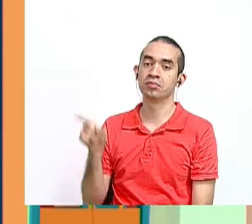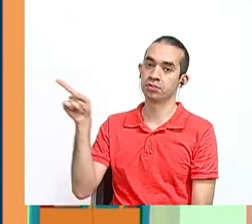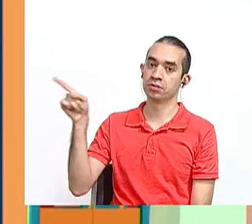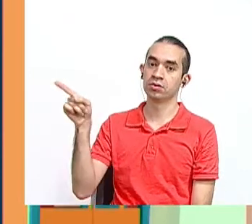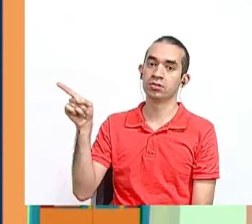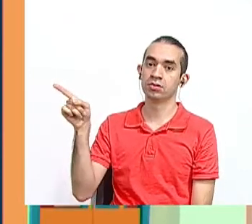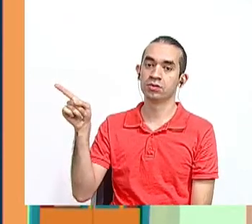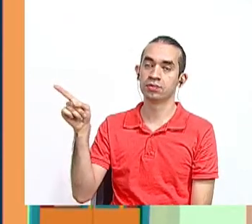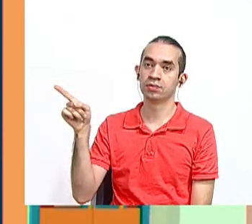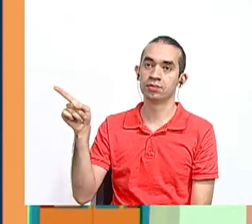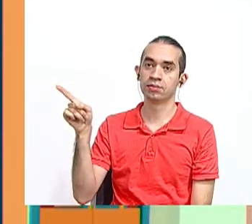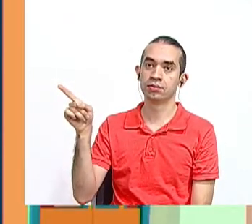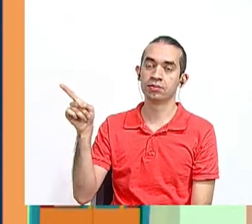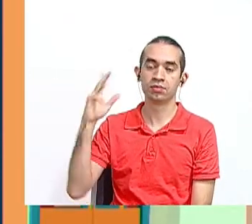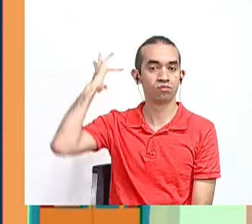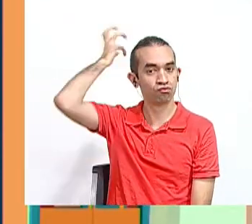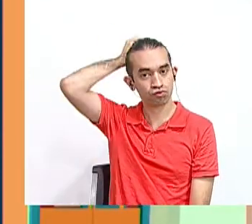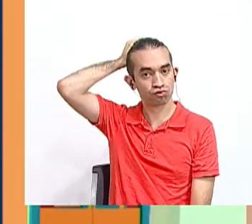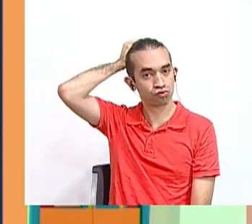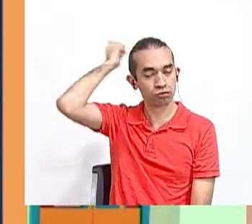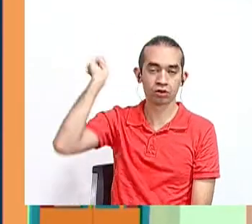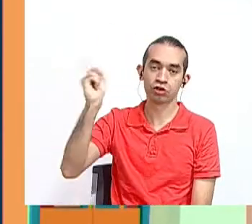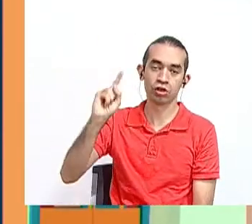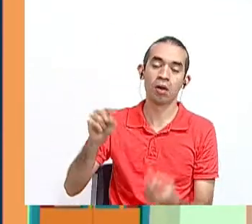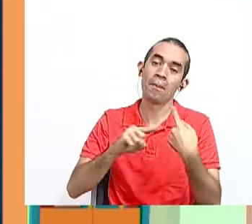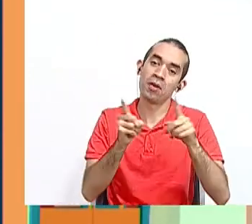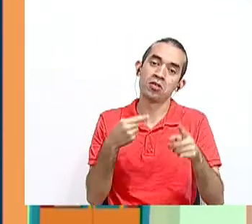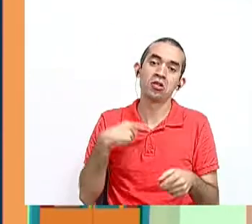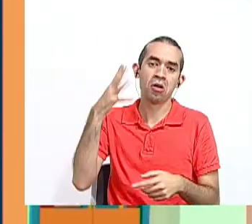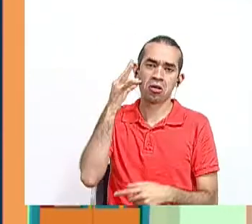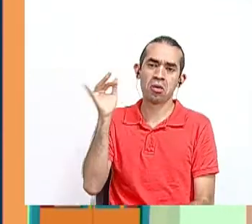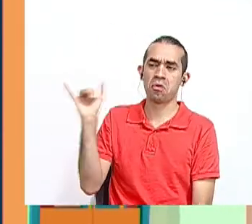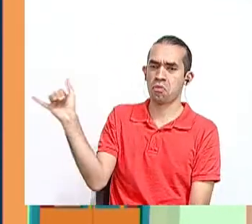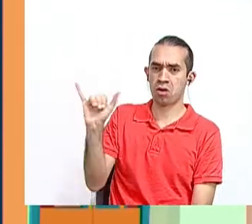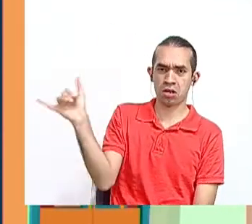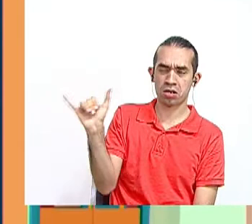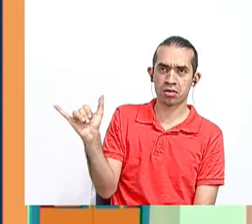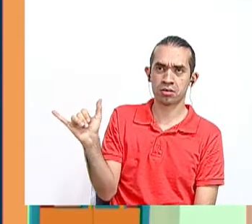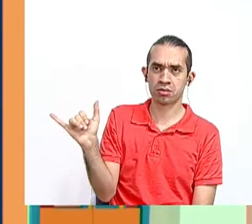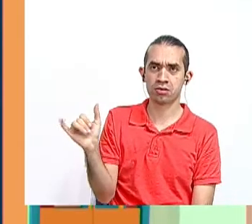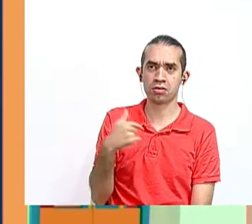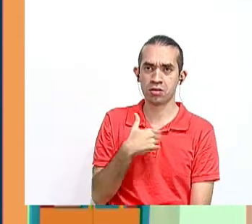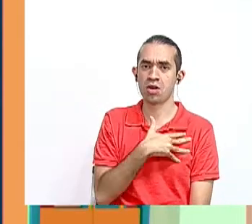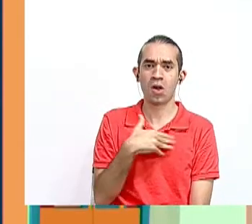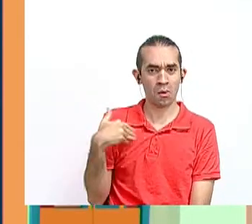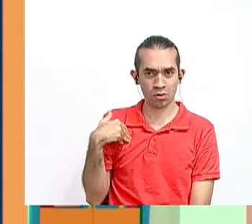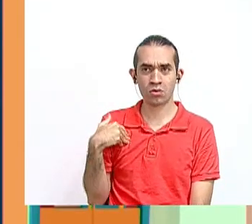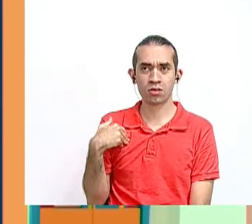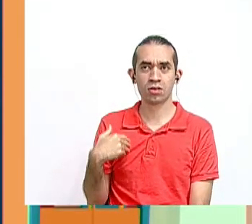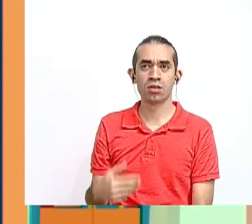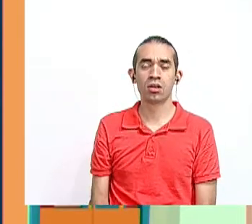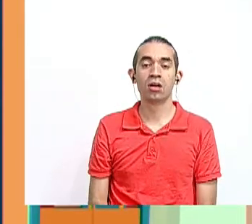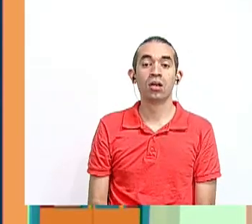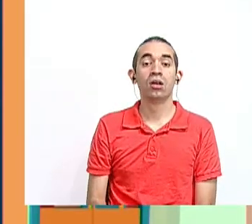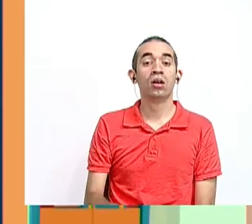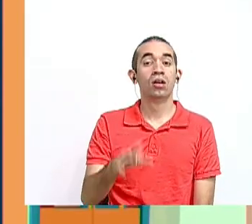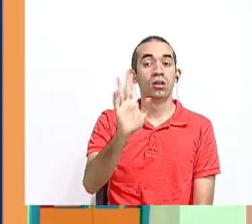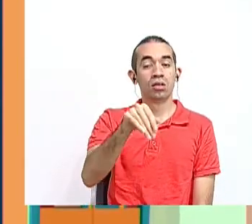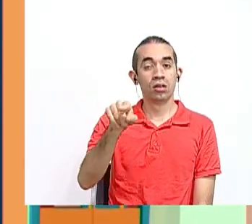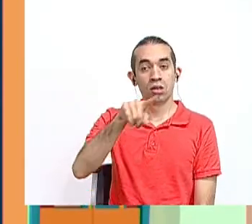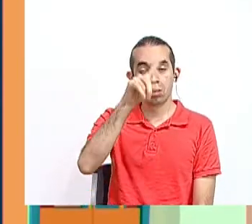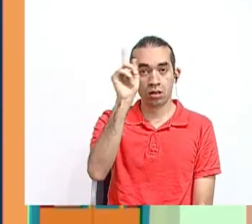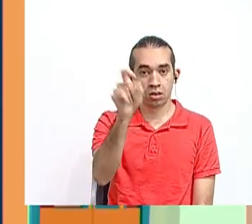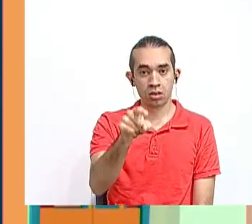not wearing a bun, but I think we look alike, right? I really like that one. And I have a